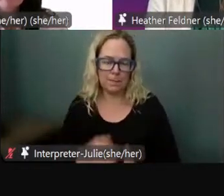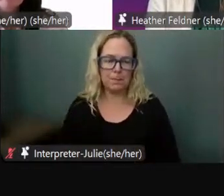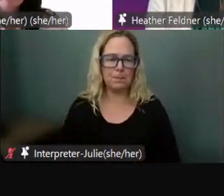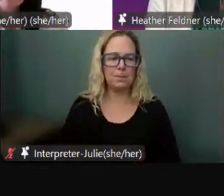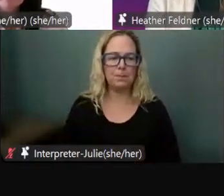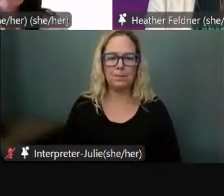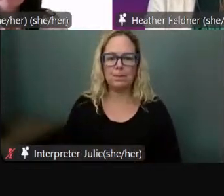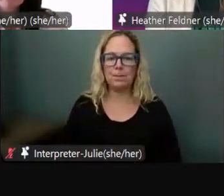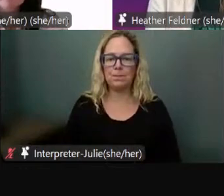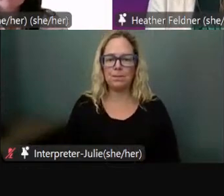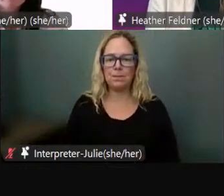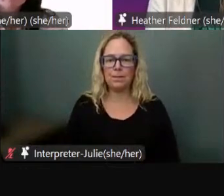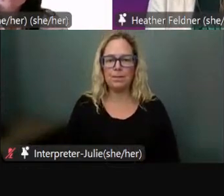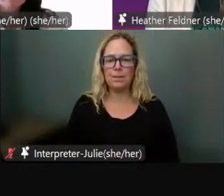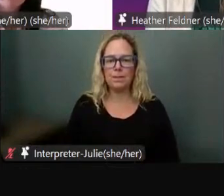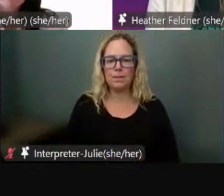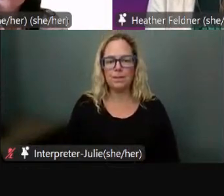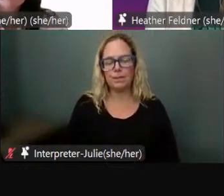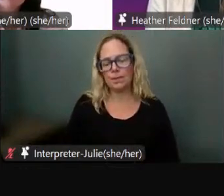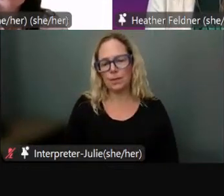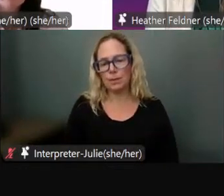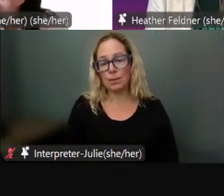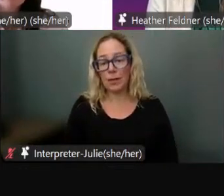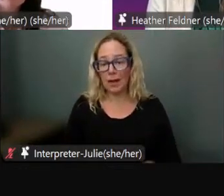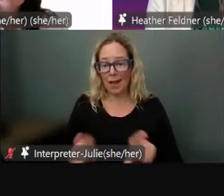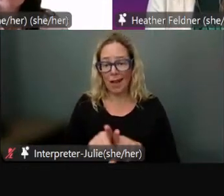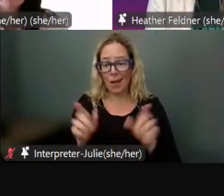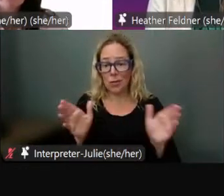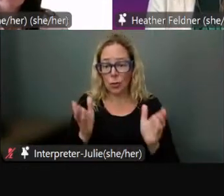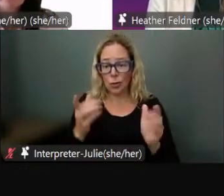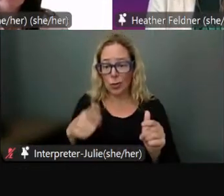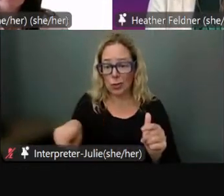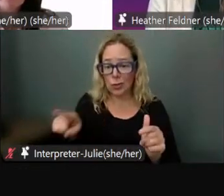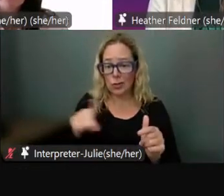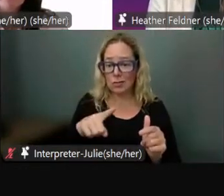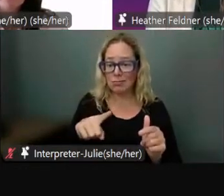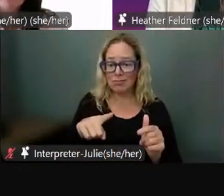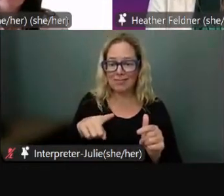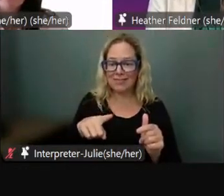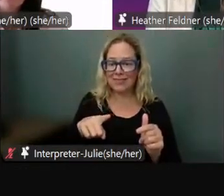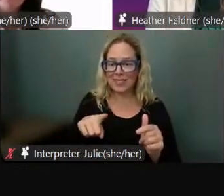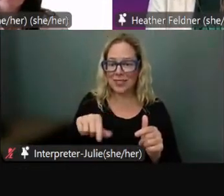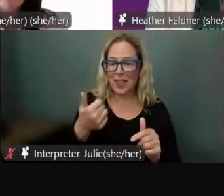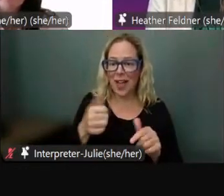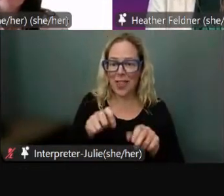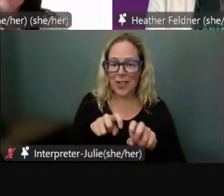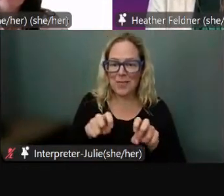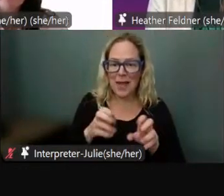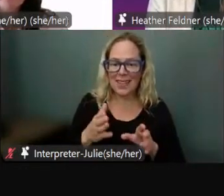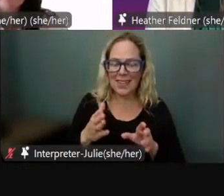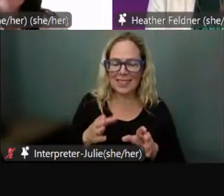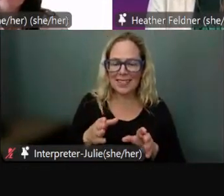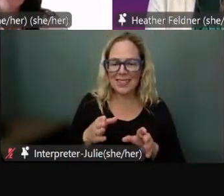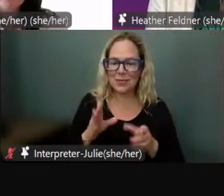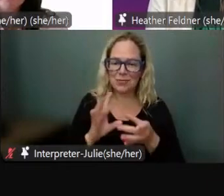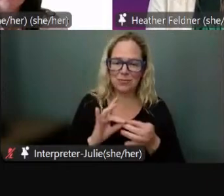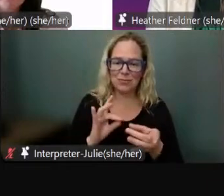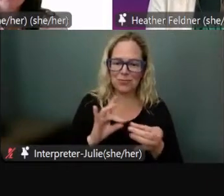This is Evan speaking. I also want to encourage other panelists to chime in as I am